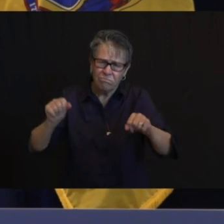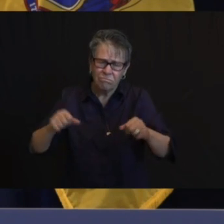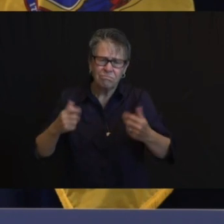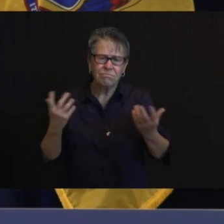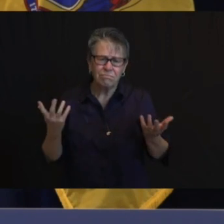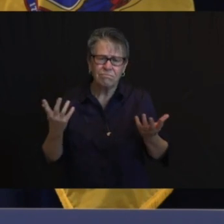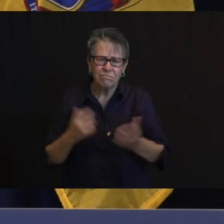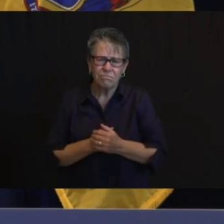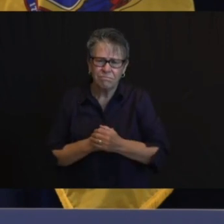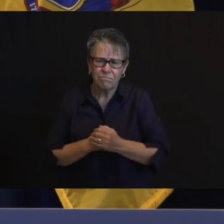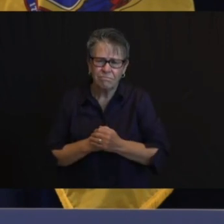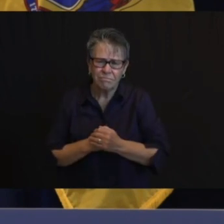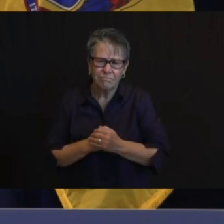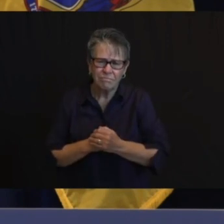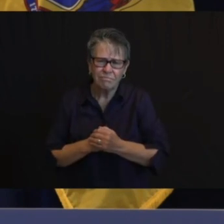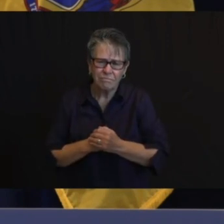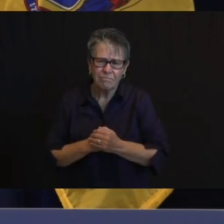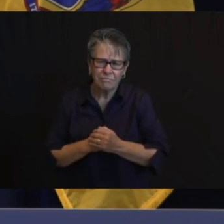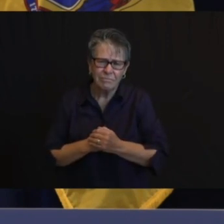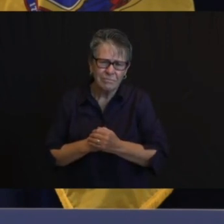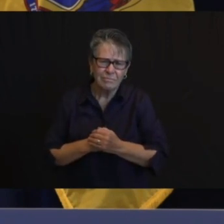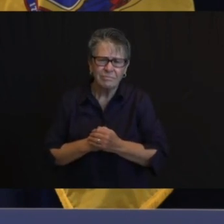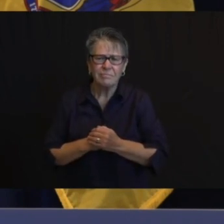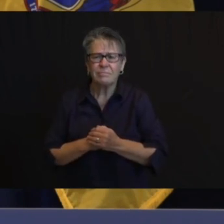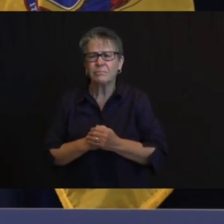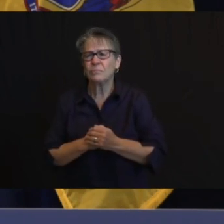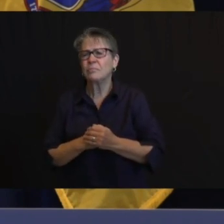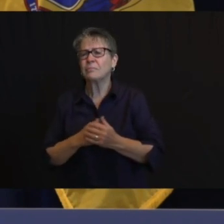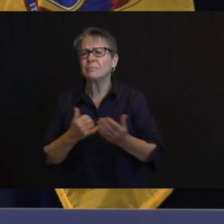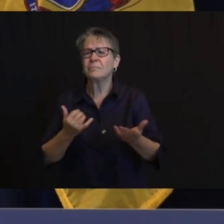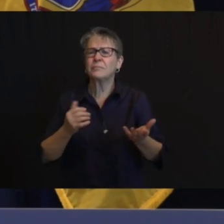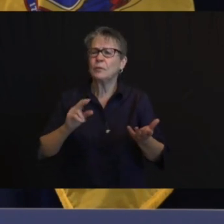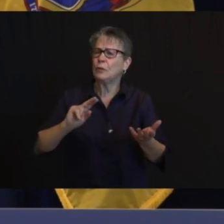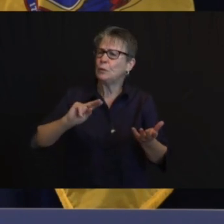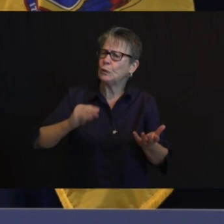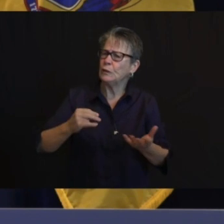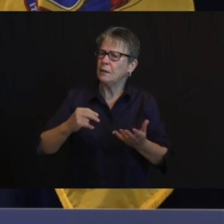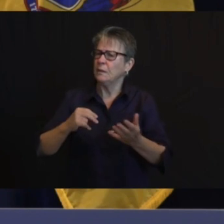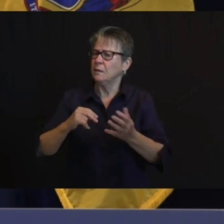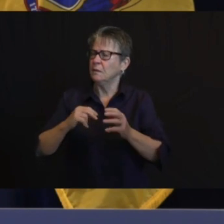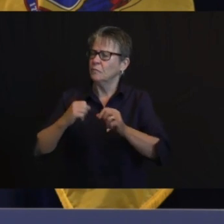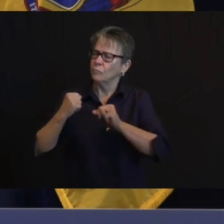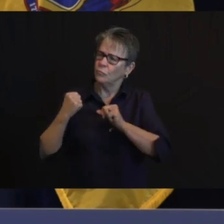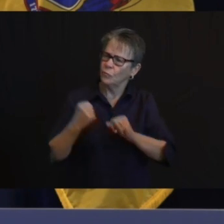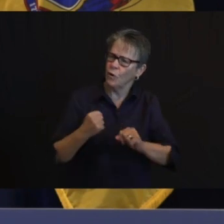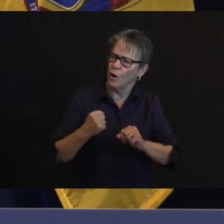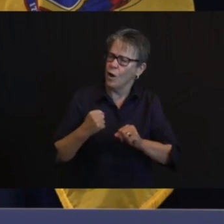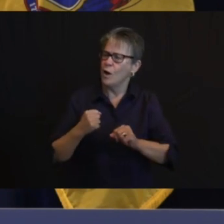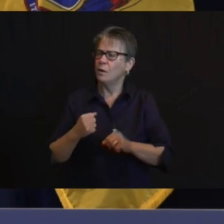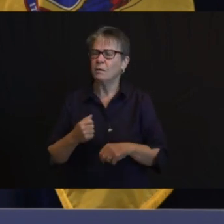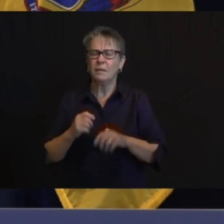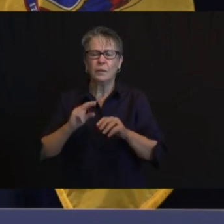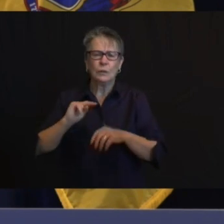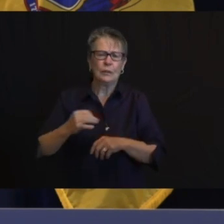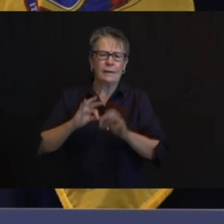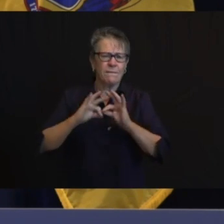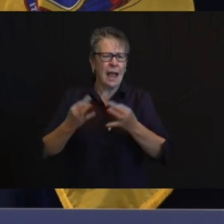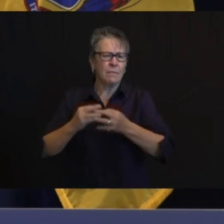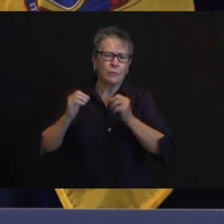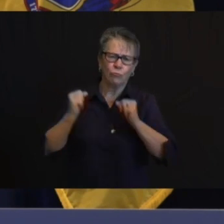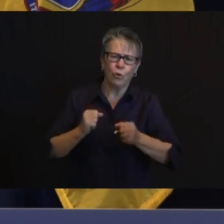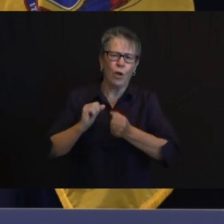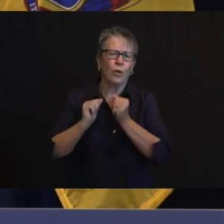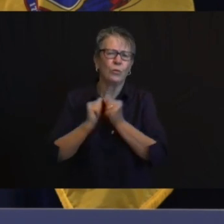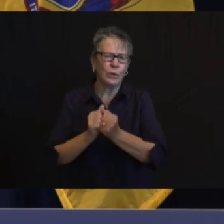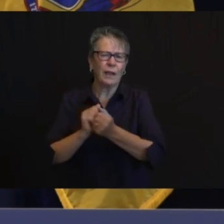no more quintessential American state than New Jersey, that we all come together, find common ground, and get to a better